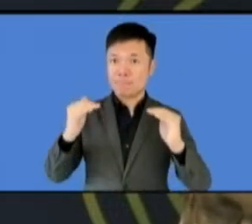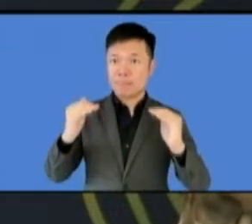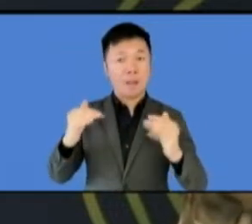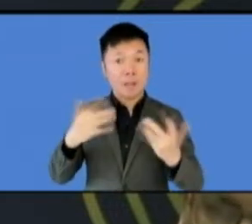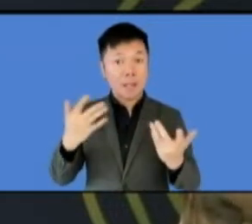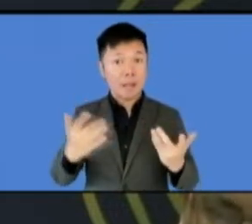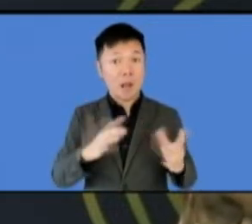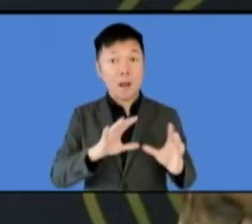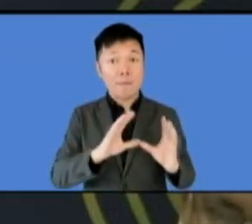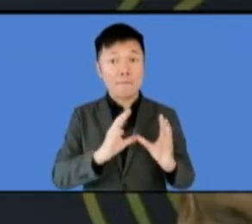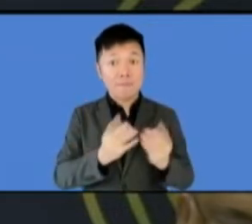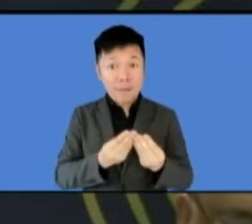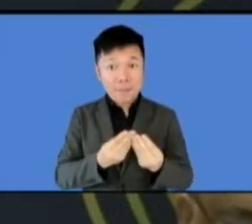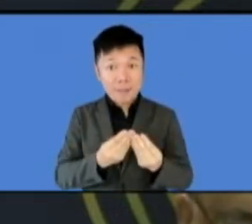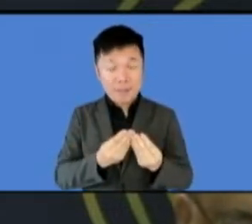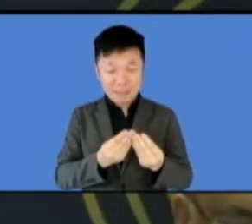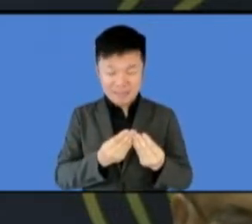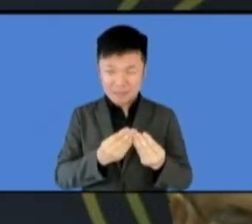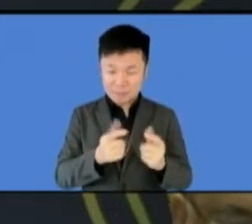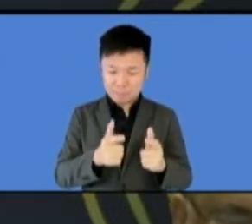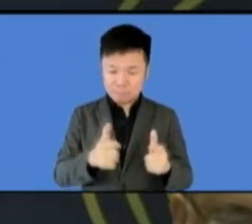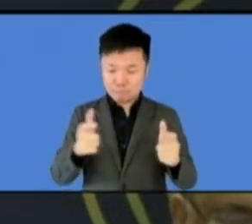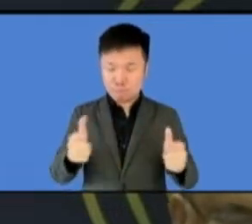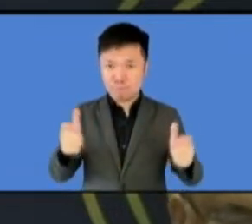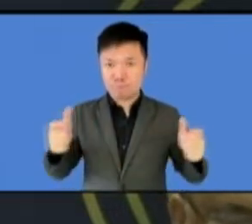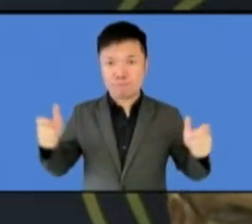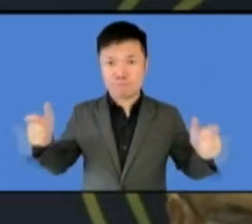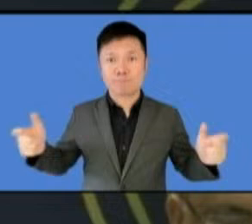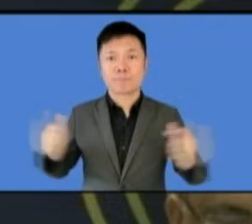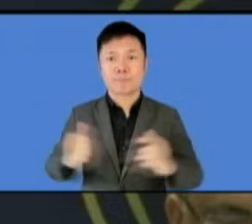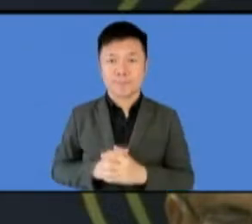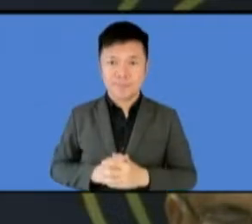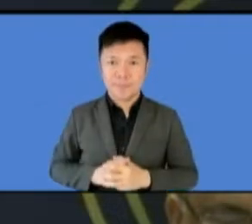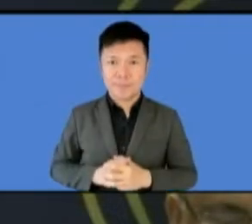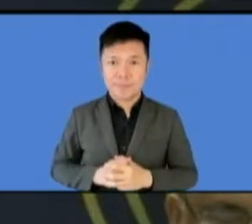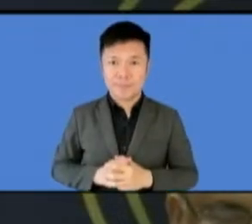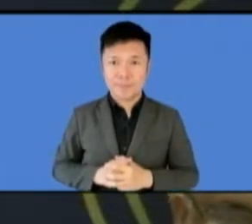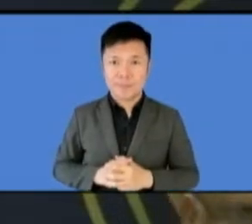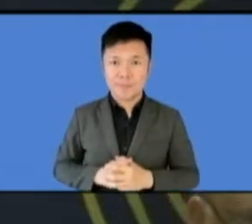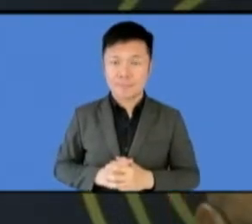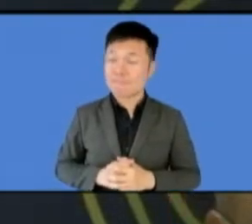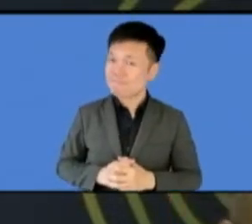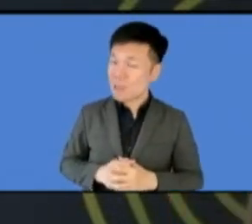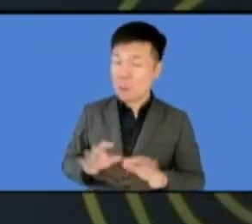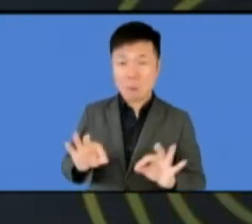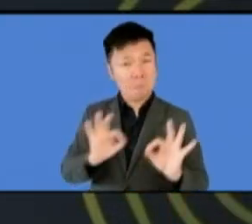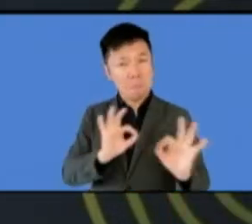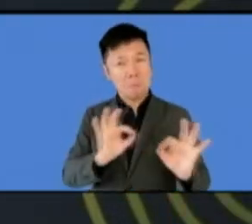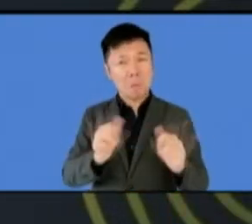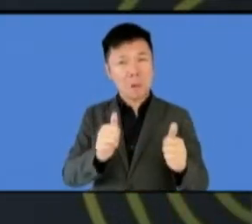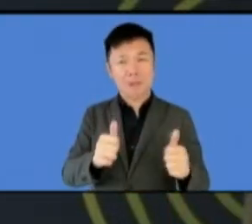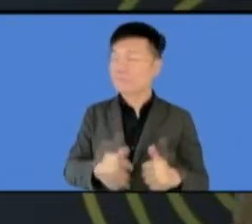in the programs, and it's been quite successful. Yes, so that's pretty much